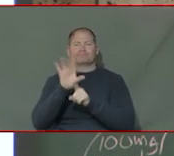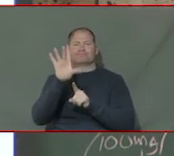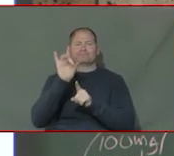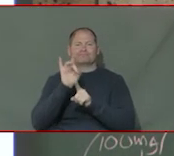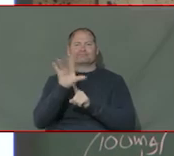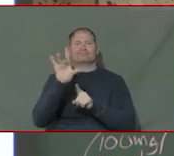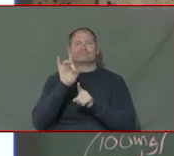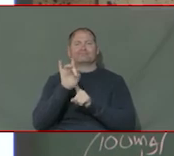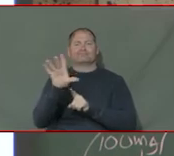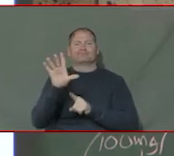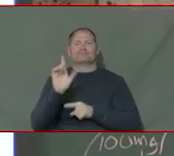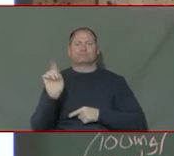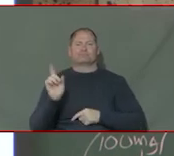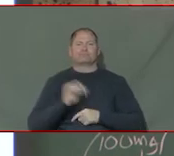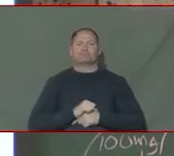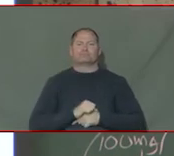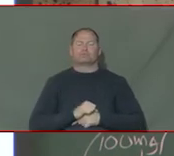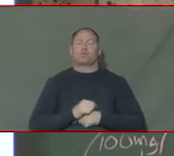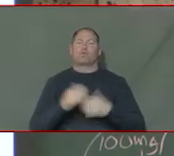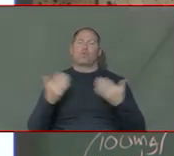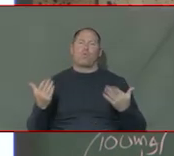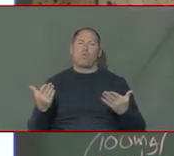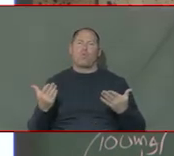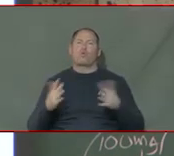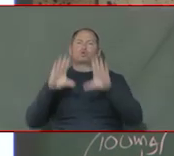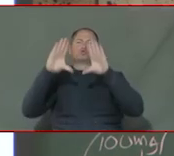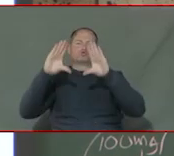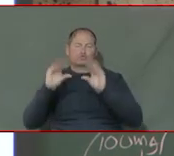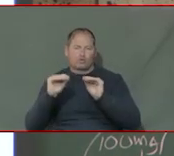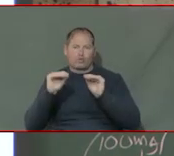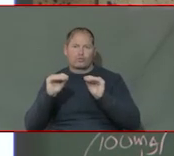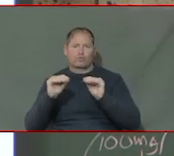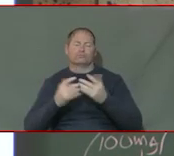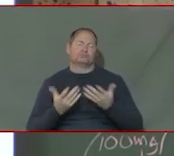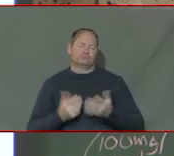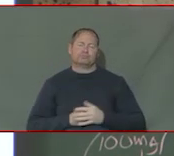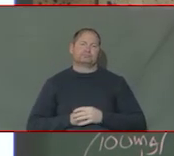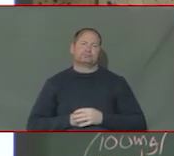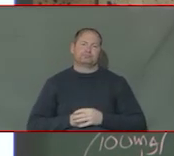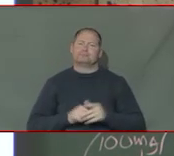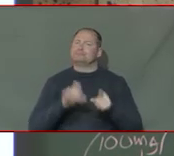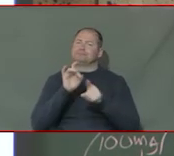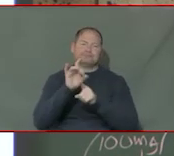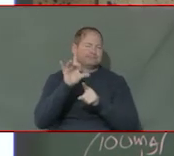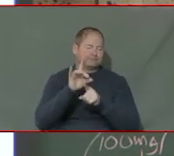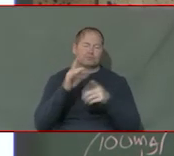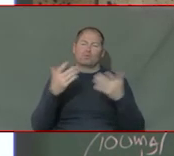Or you can use the opposite word, inhibit. Inhibit means the opposite of stimulate.